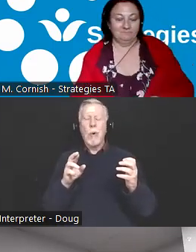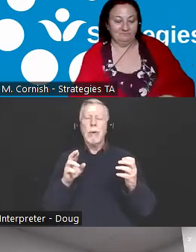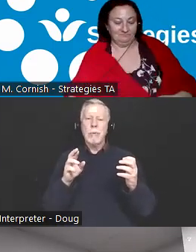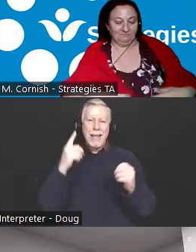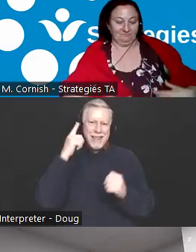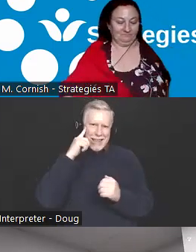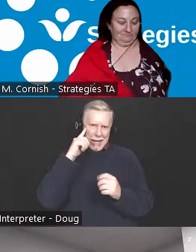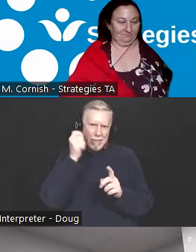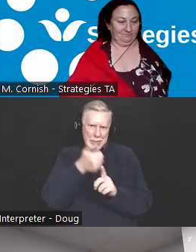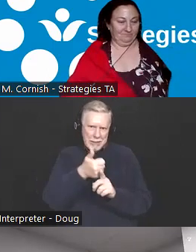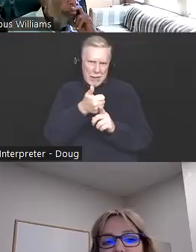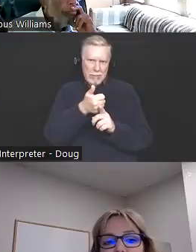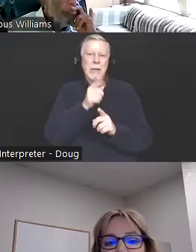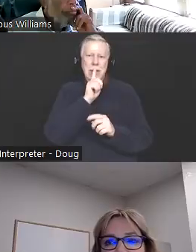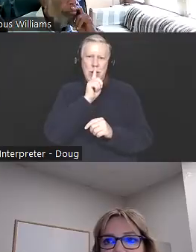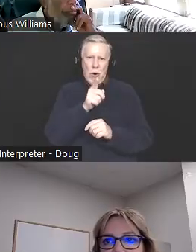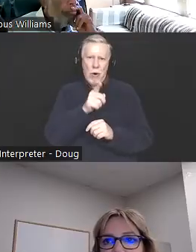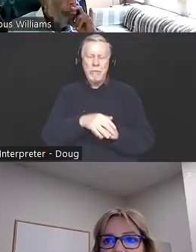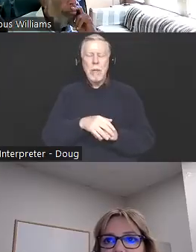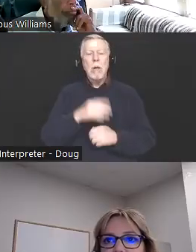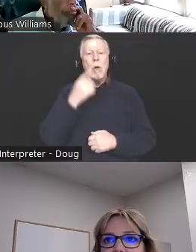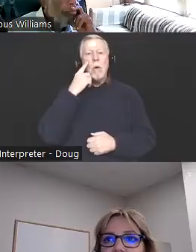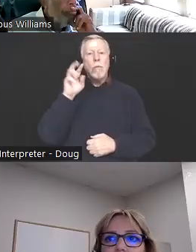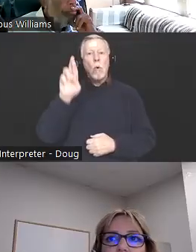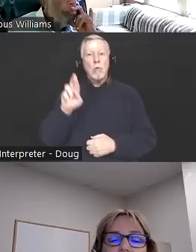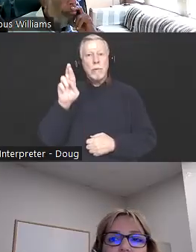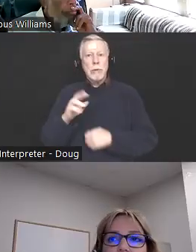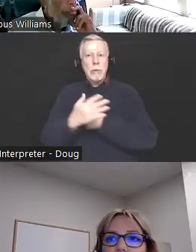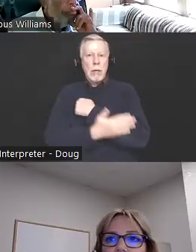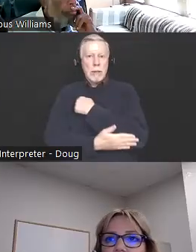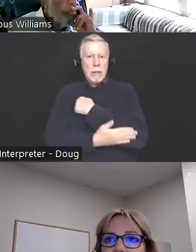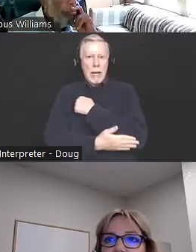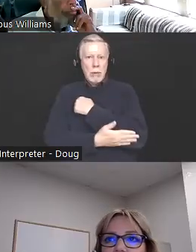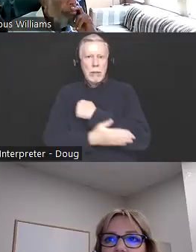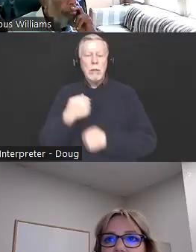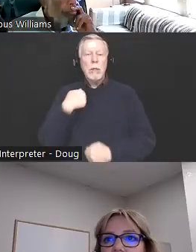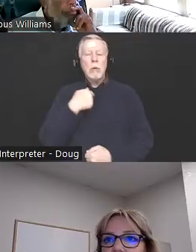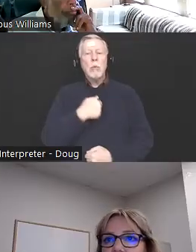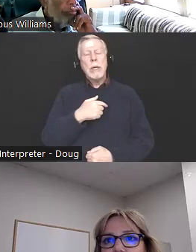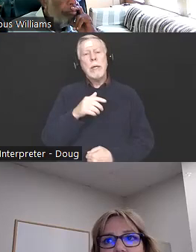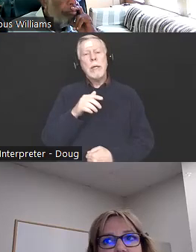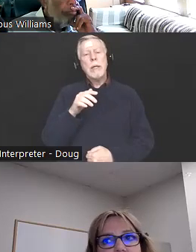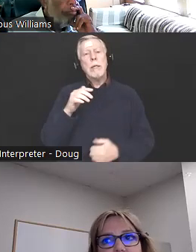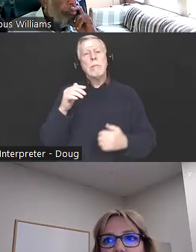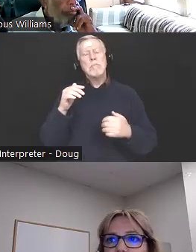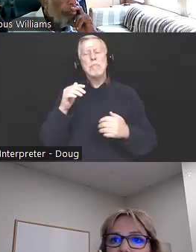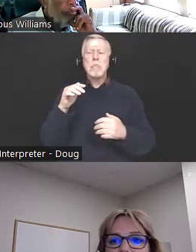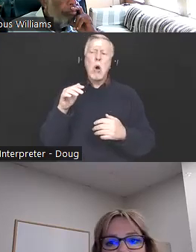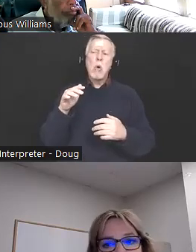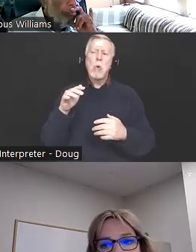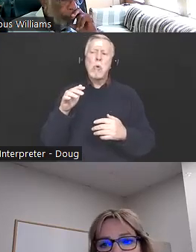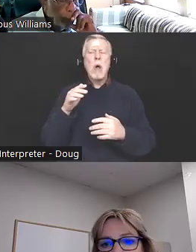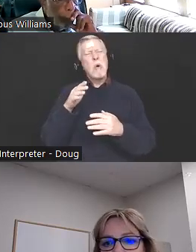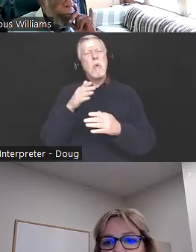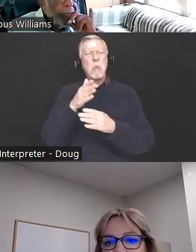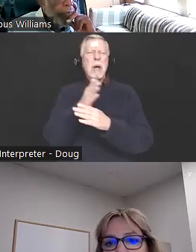they are. And then for Riverside County, we're kind of around, we hover between inform, consult,